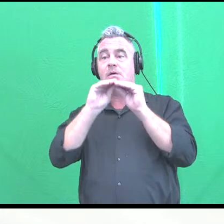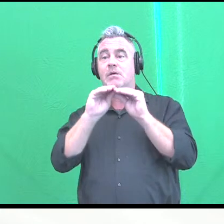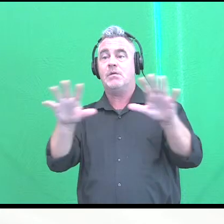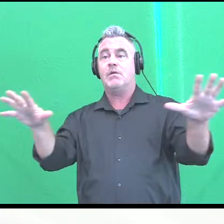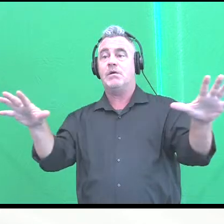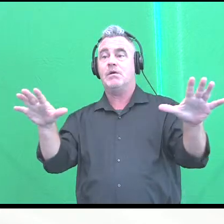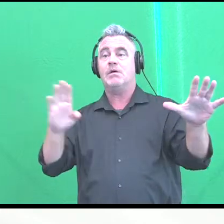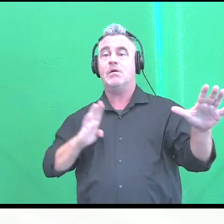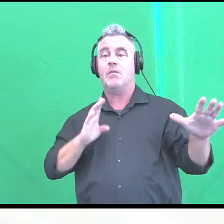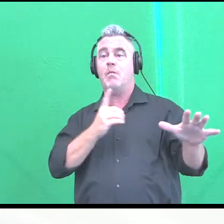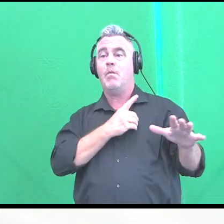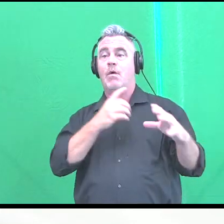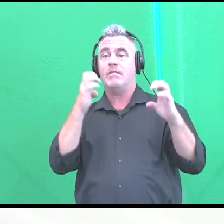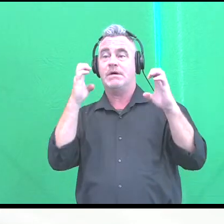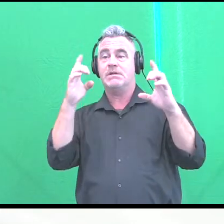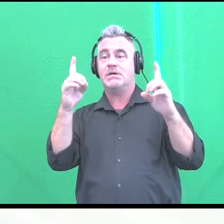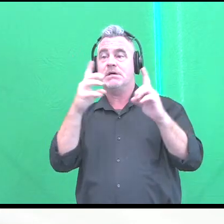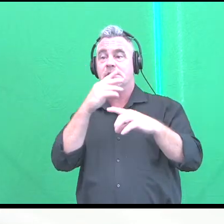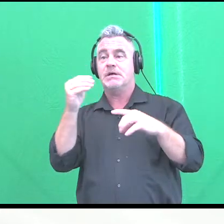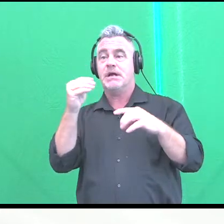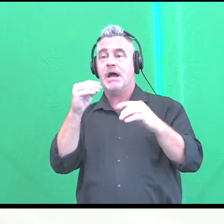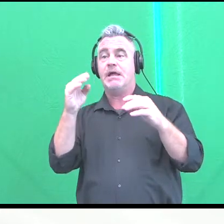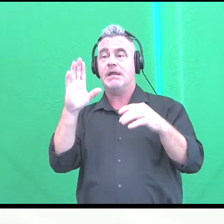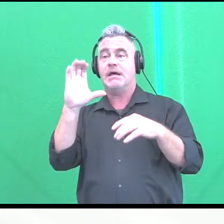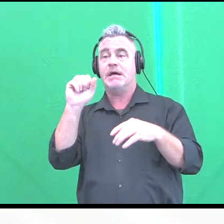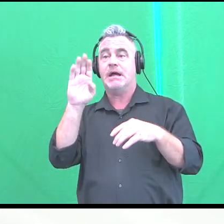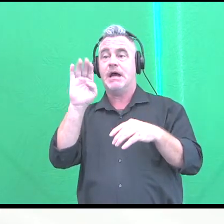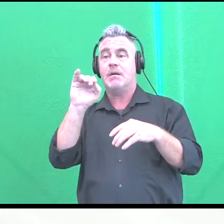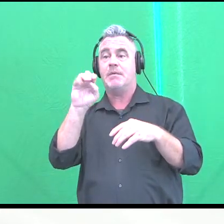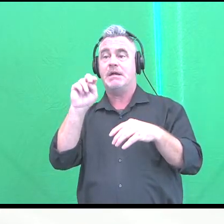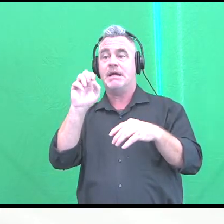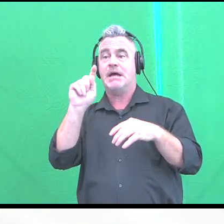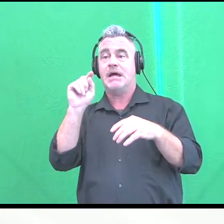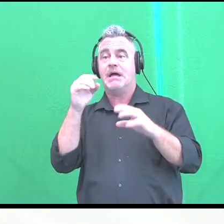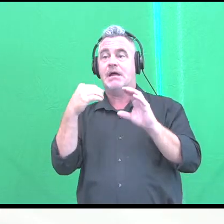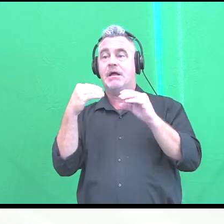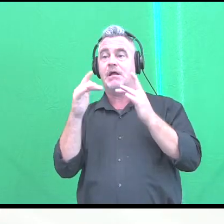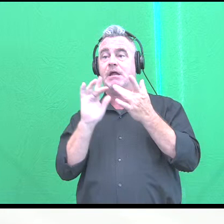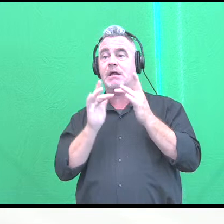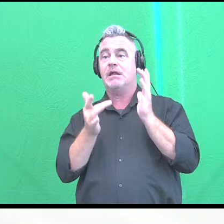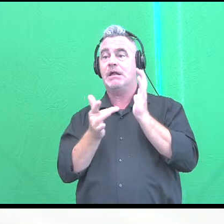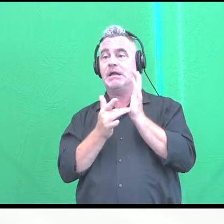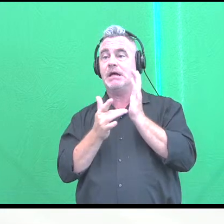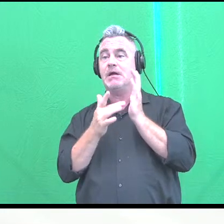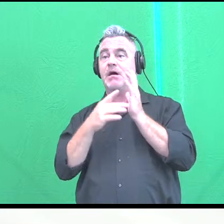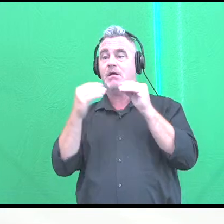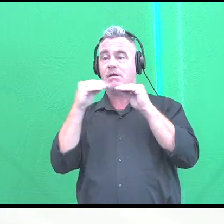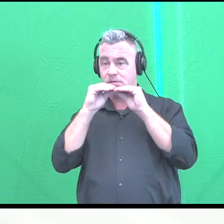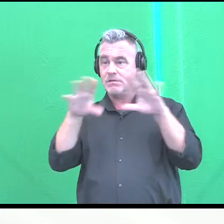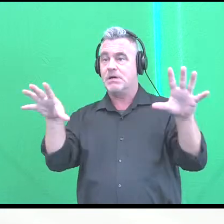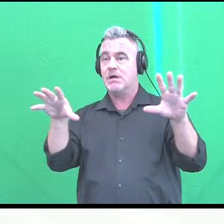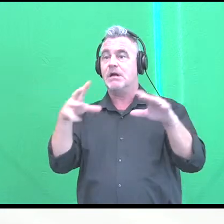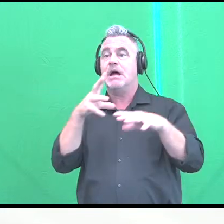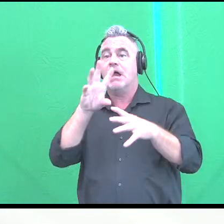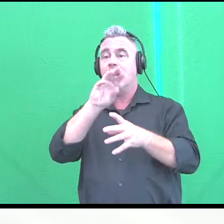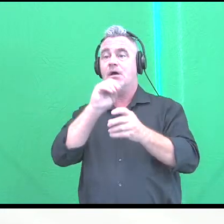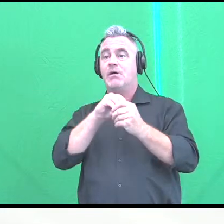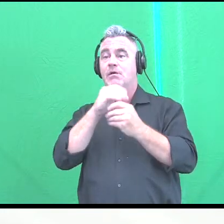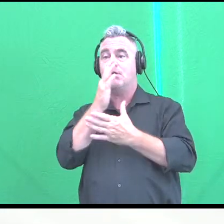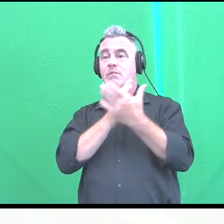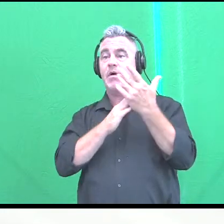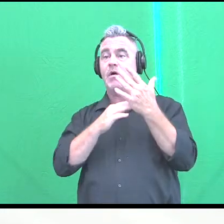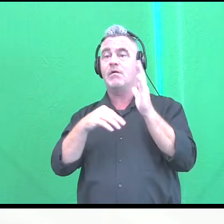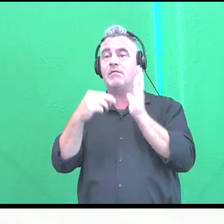the Board of Education and Cabinet electronically earlier today and will be included as part of the